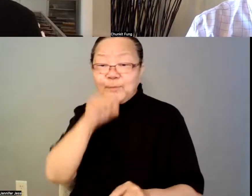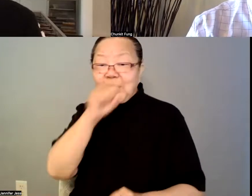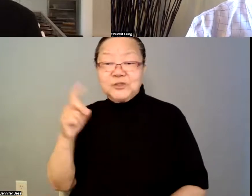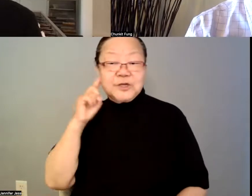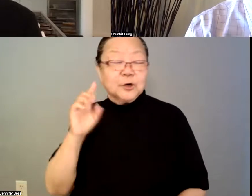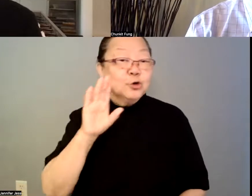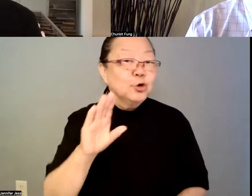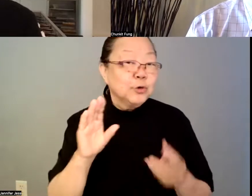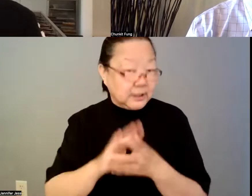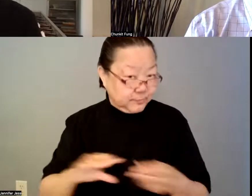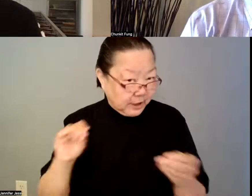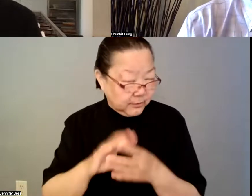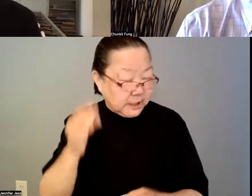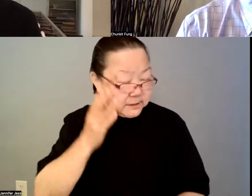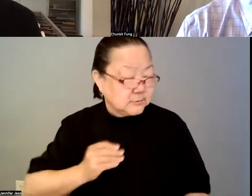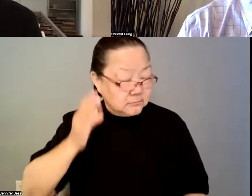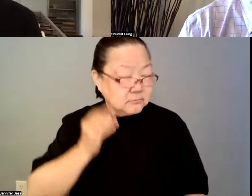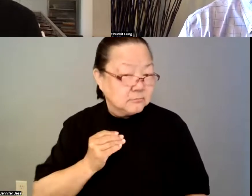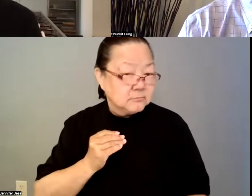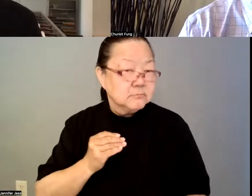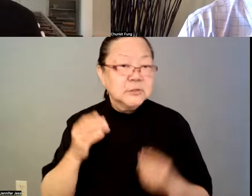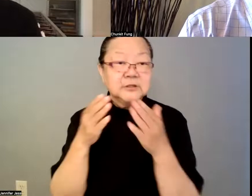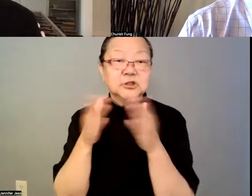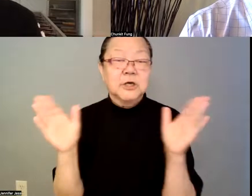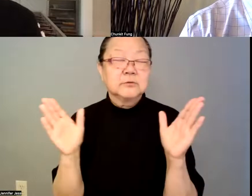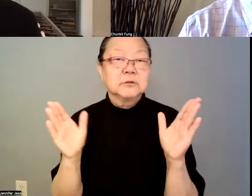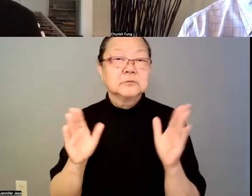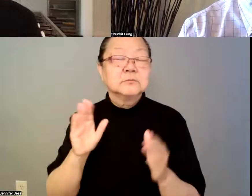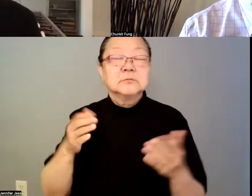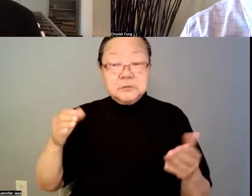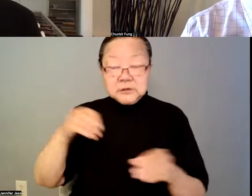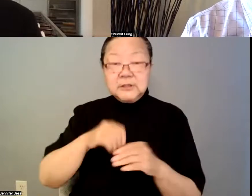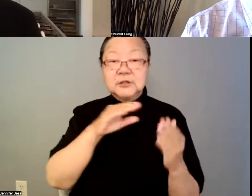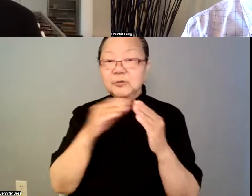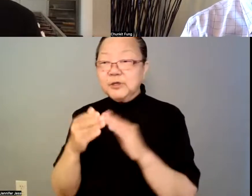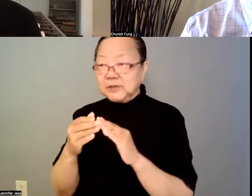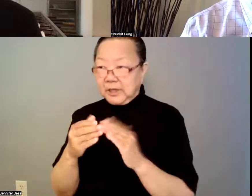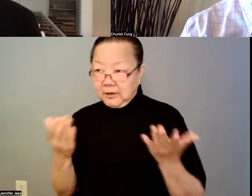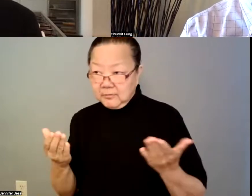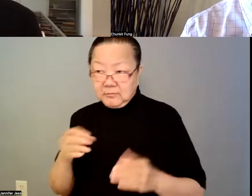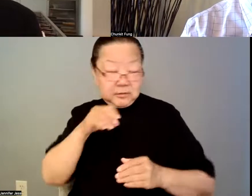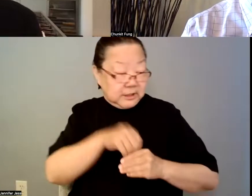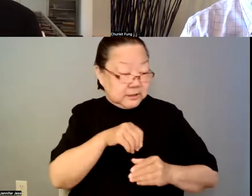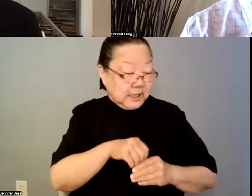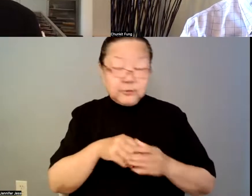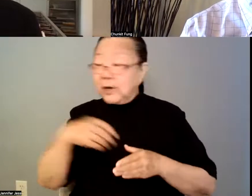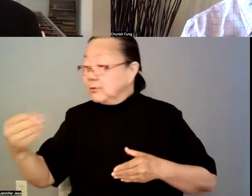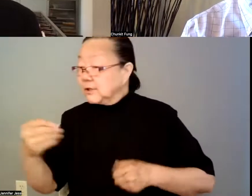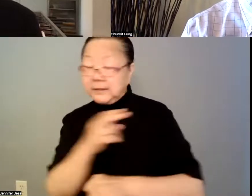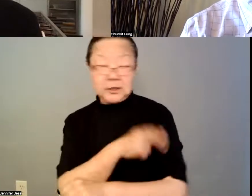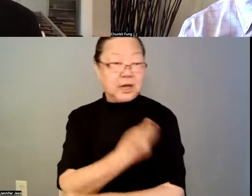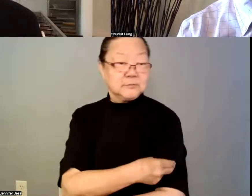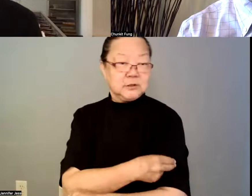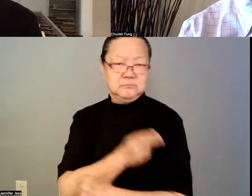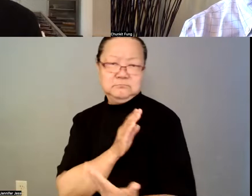experience you have had, just in general, in the community, inside, outside the hospital, of anti-Asian hate and xenophobia.